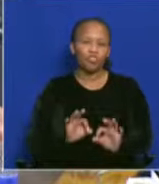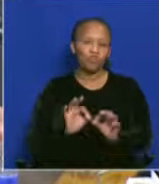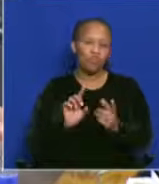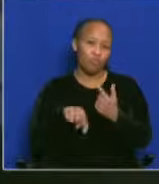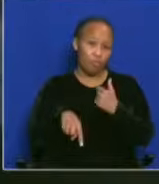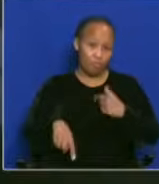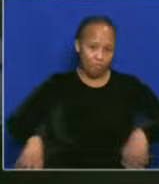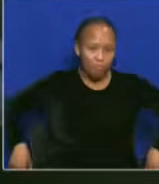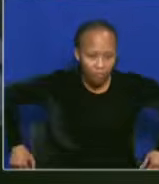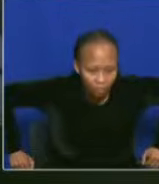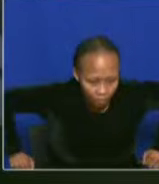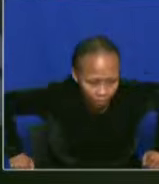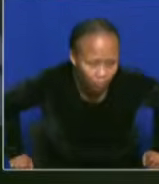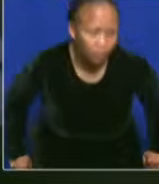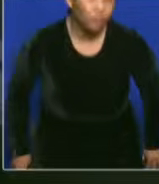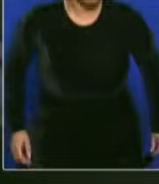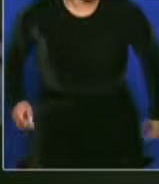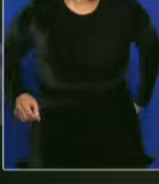page